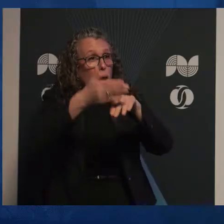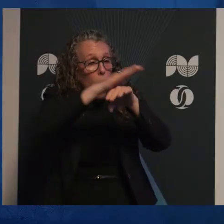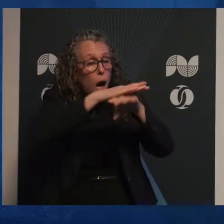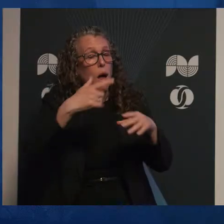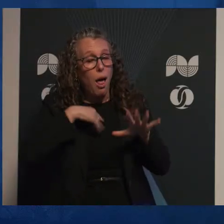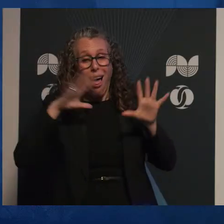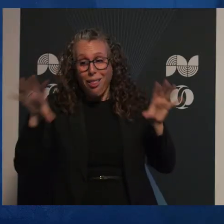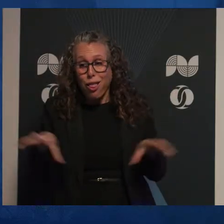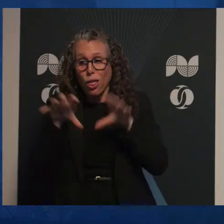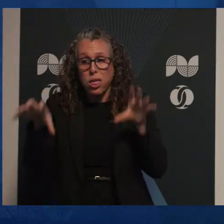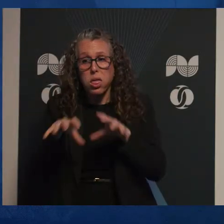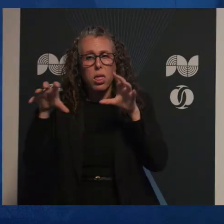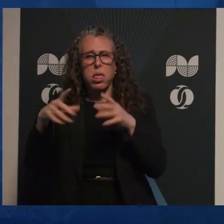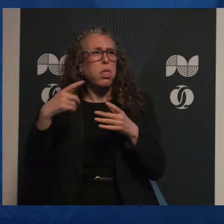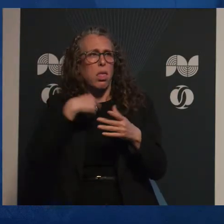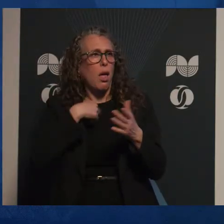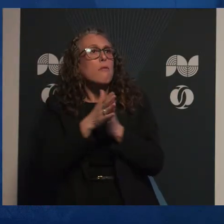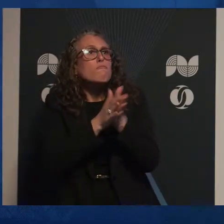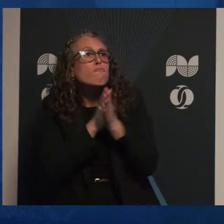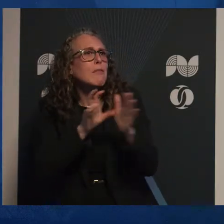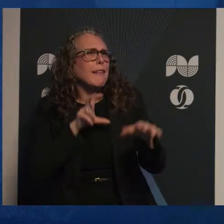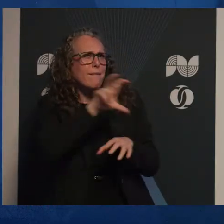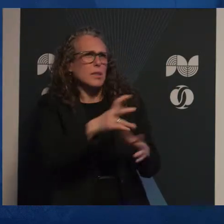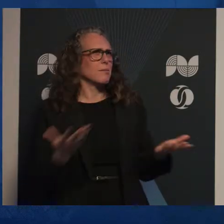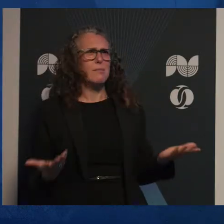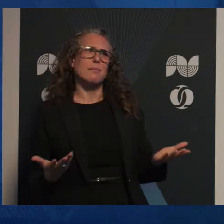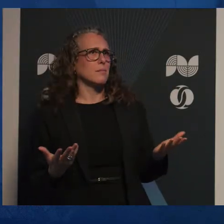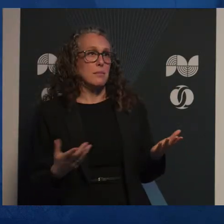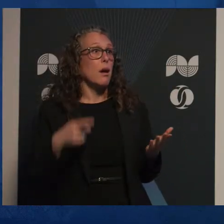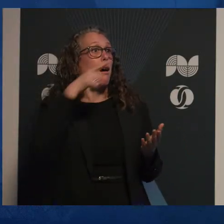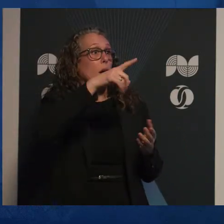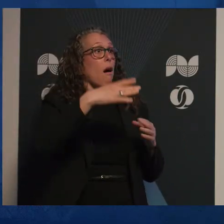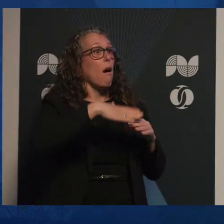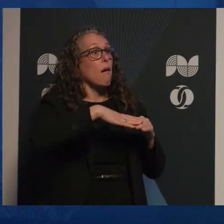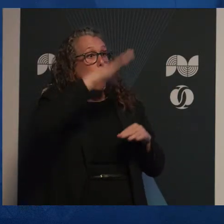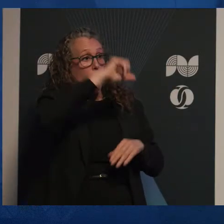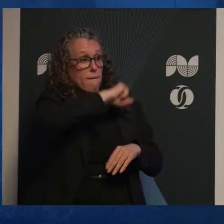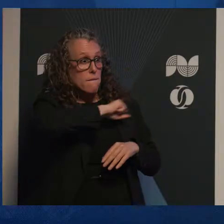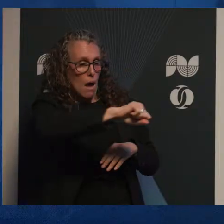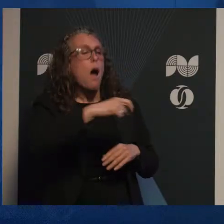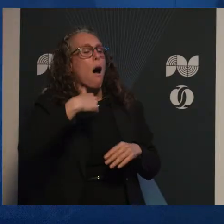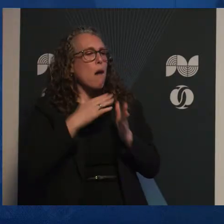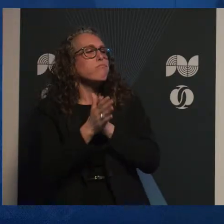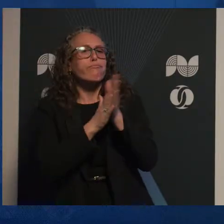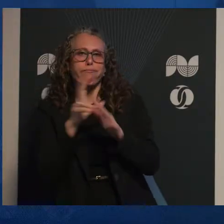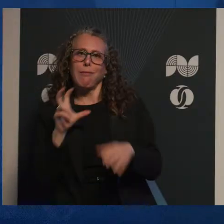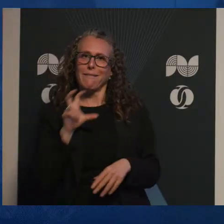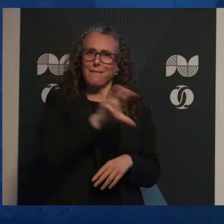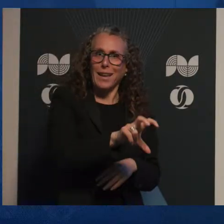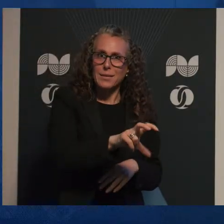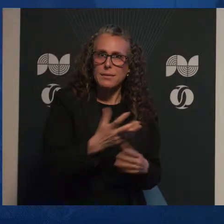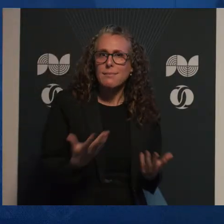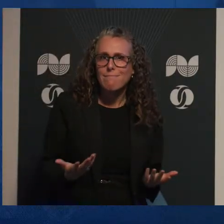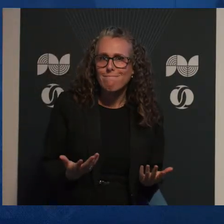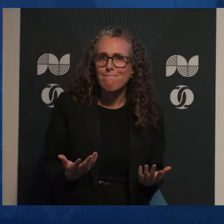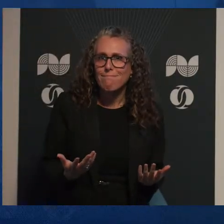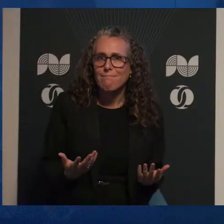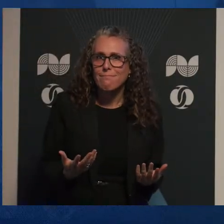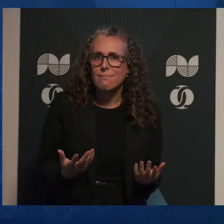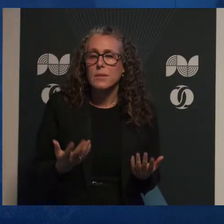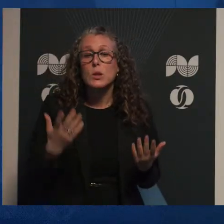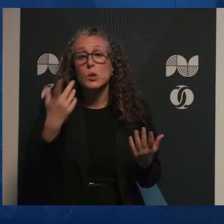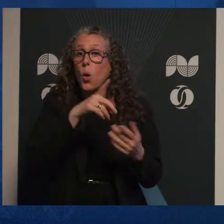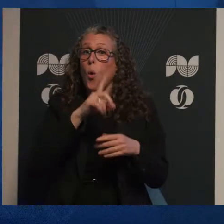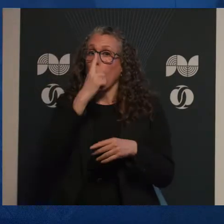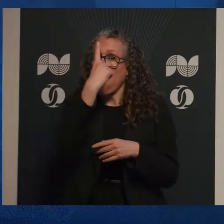we can react faster to the market and we can implement faster all of our investments. And here, I mean, digitalization is one of